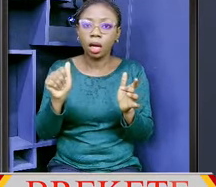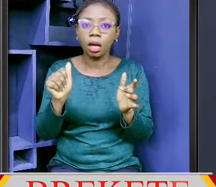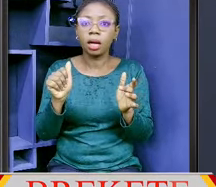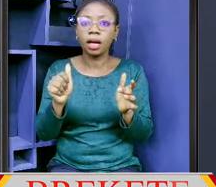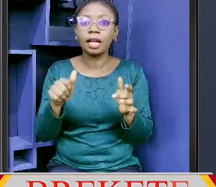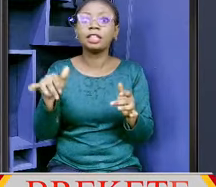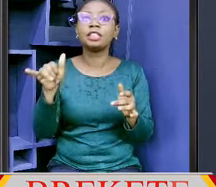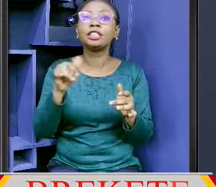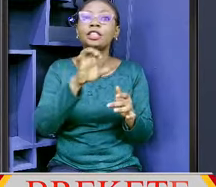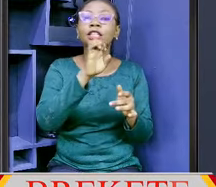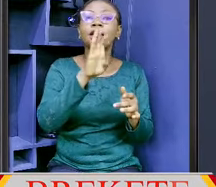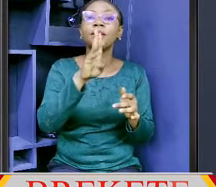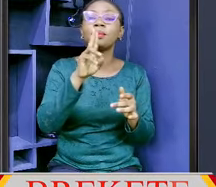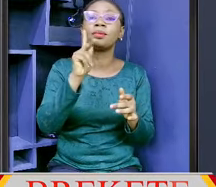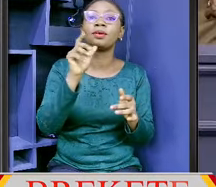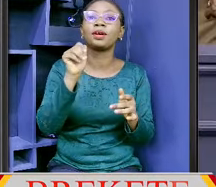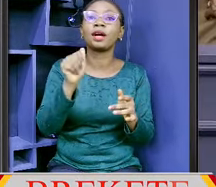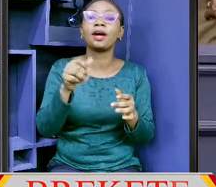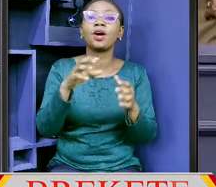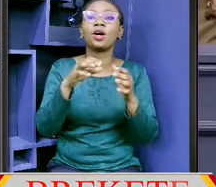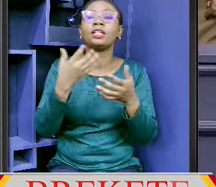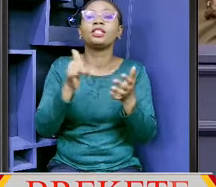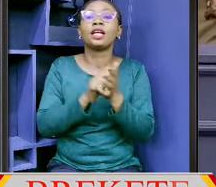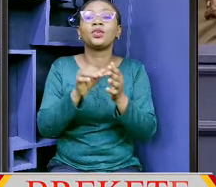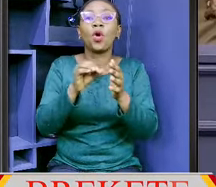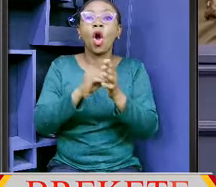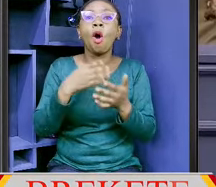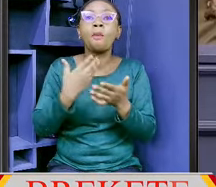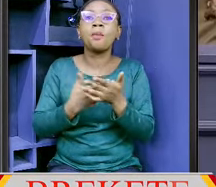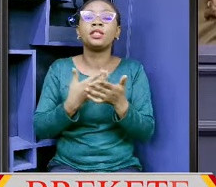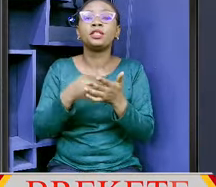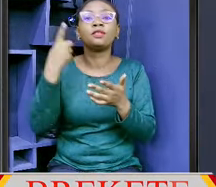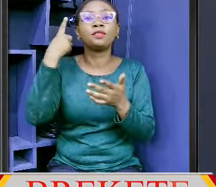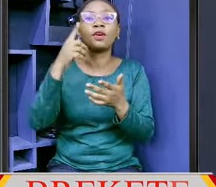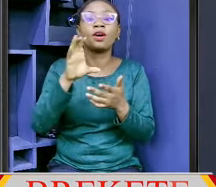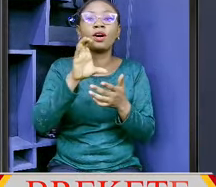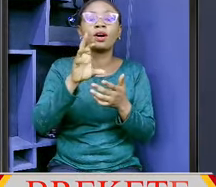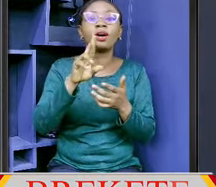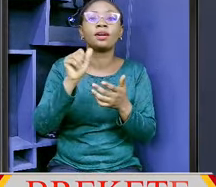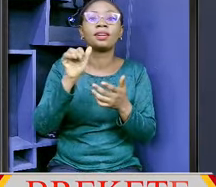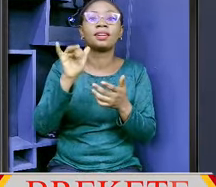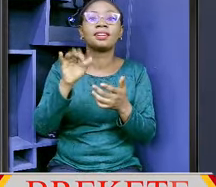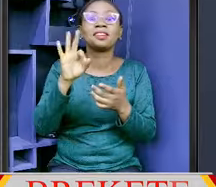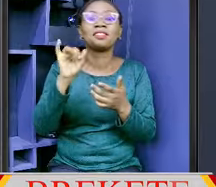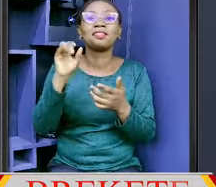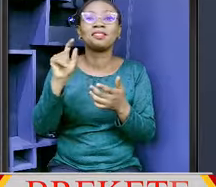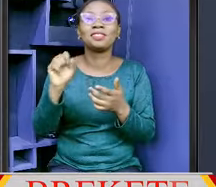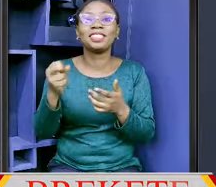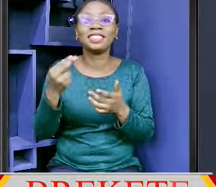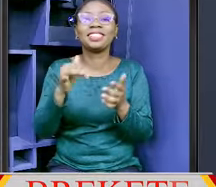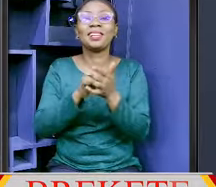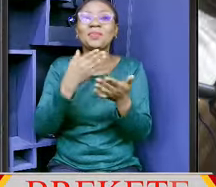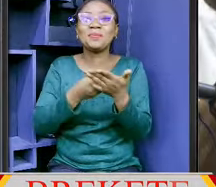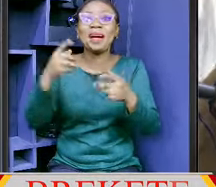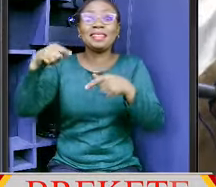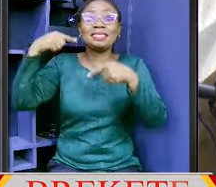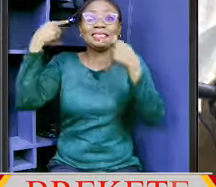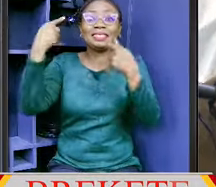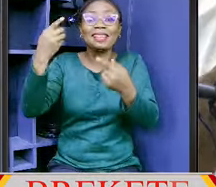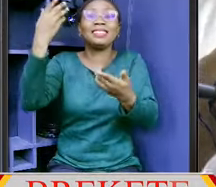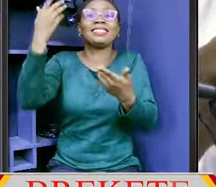The Ebuka where you do owe money for crawfish where you buy since last year. Oh, my ordinary.